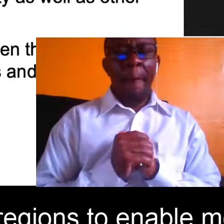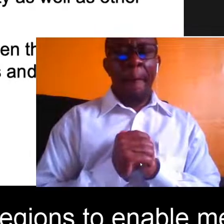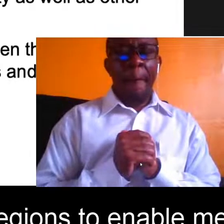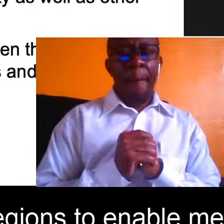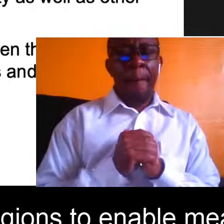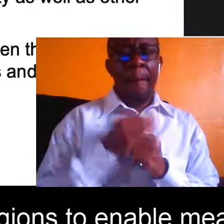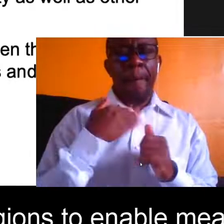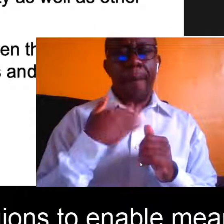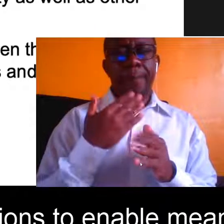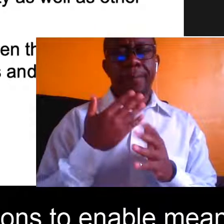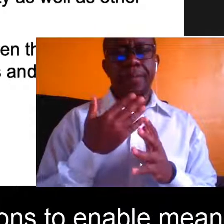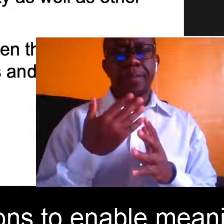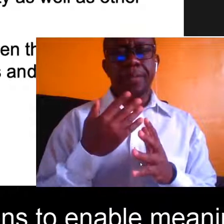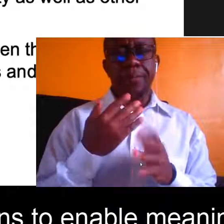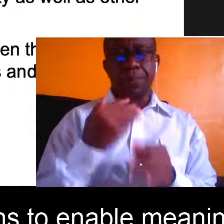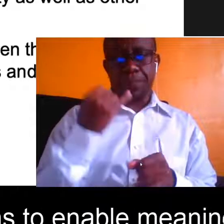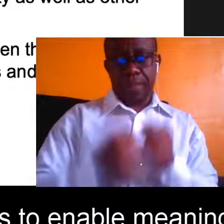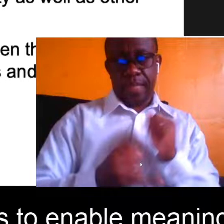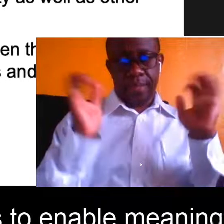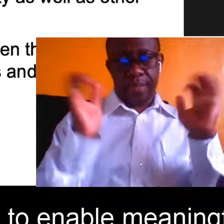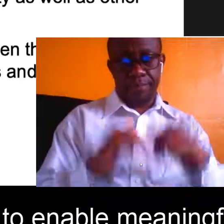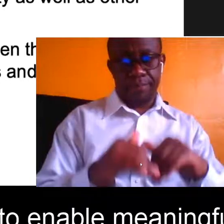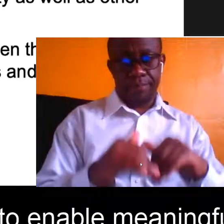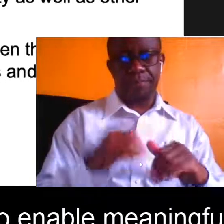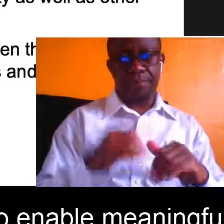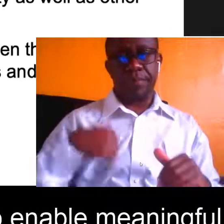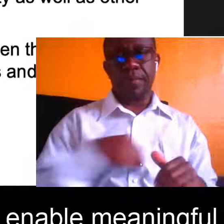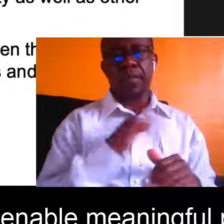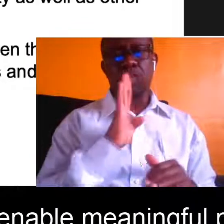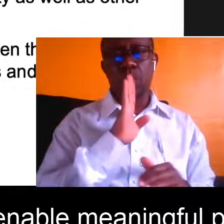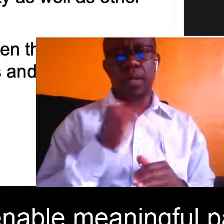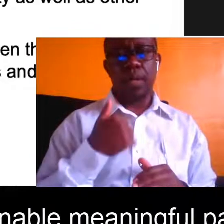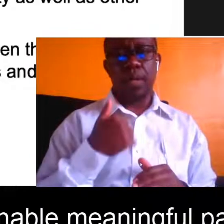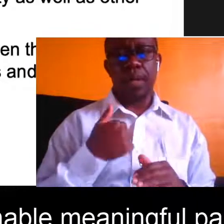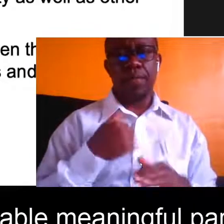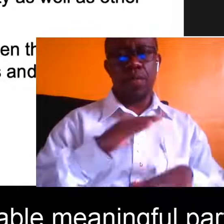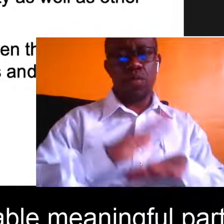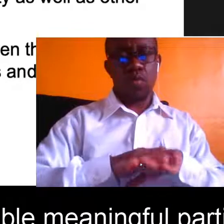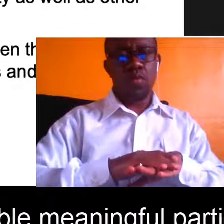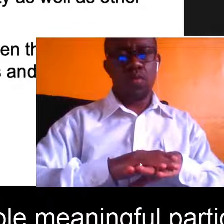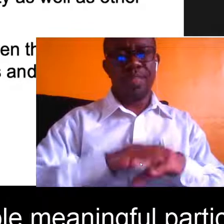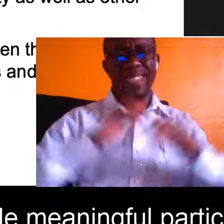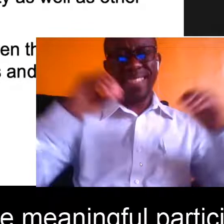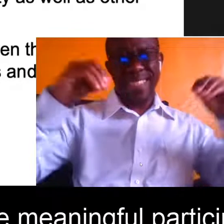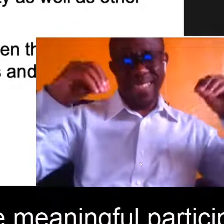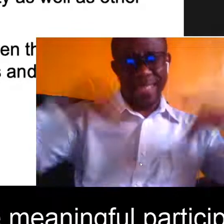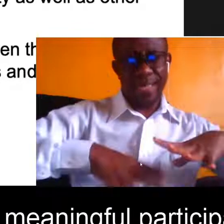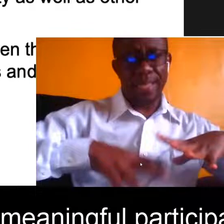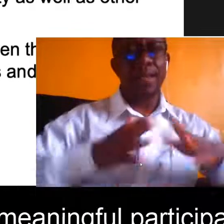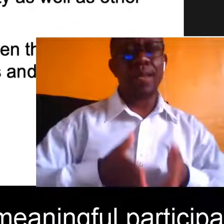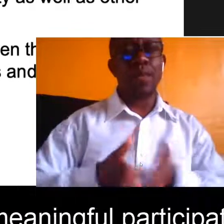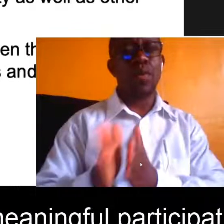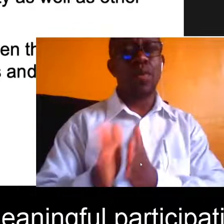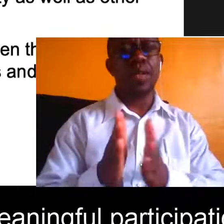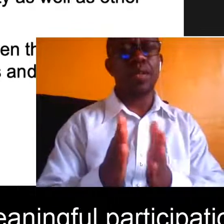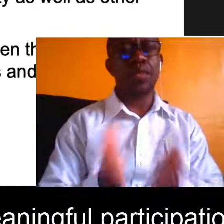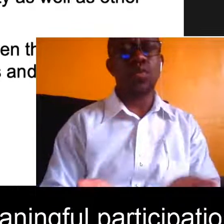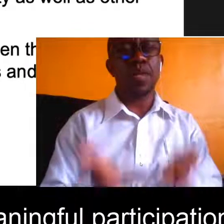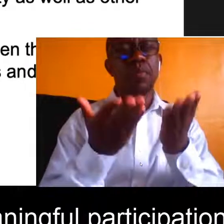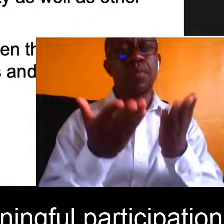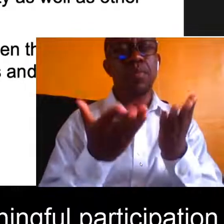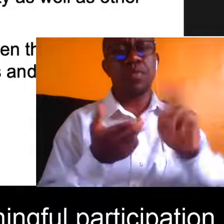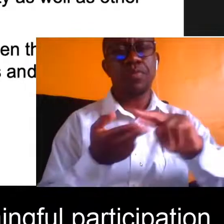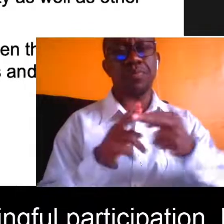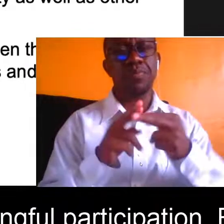hope that at the end of this forum, that we'll be able to map concrete ways to improve our relations and dialogue between